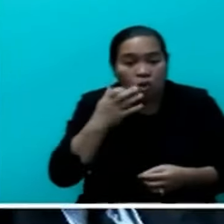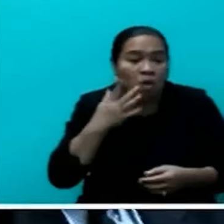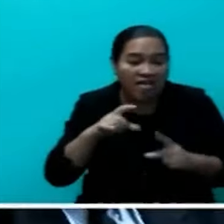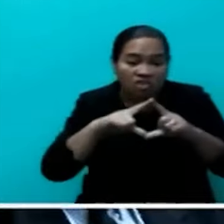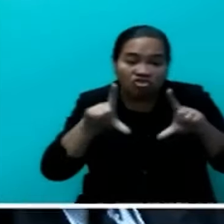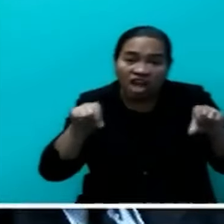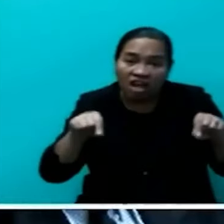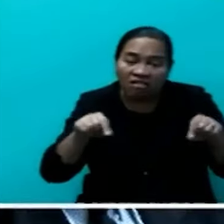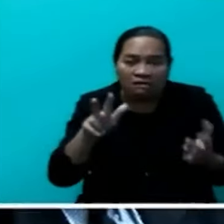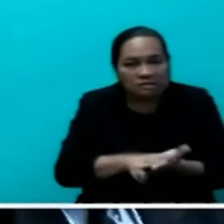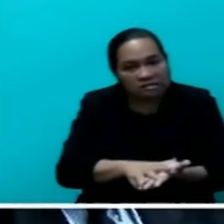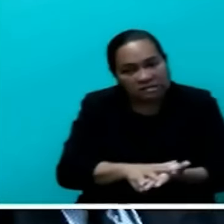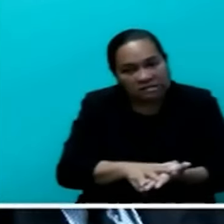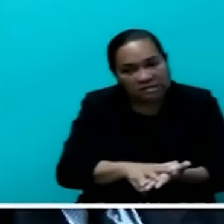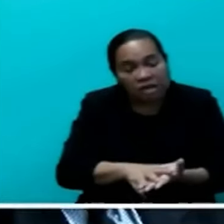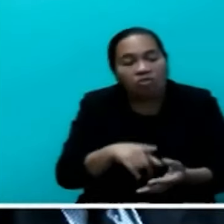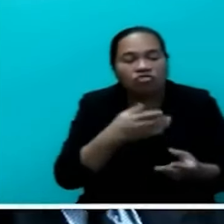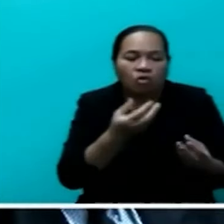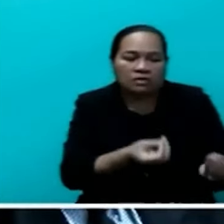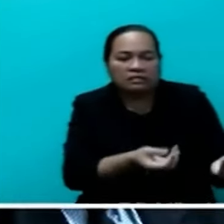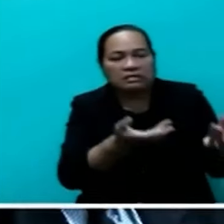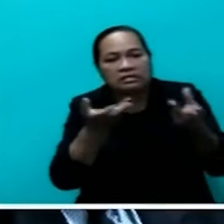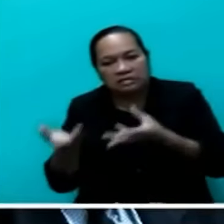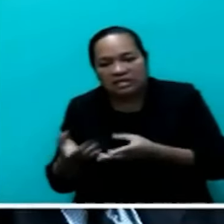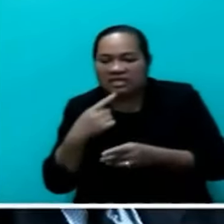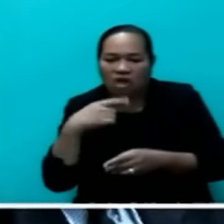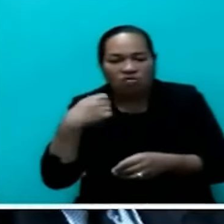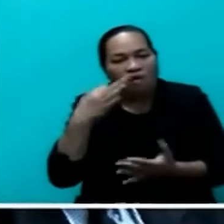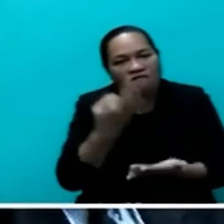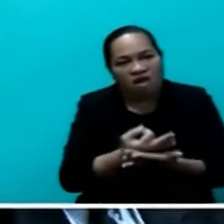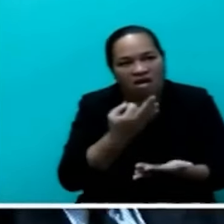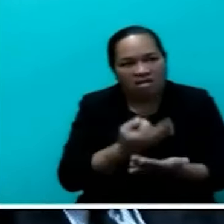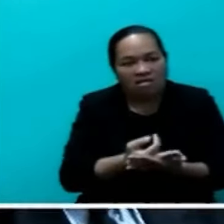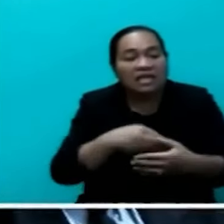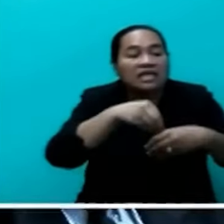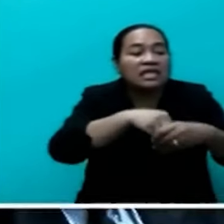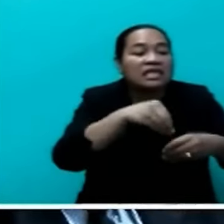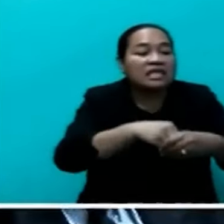that time was returned as there was no funds in the Samoan's bank account.